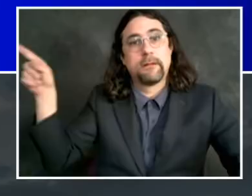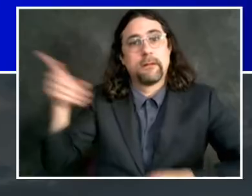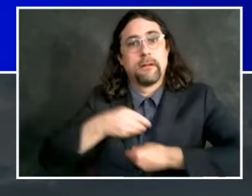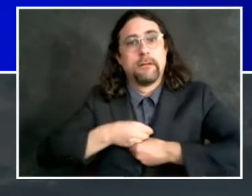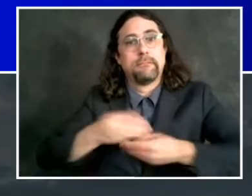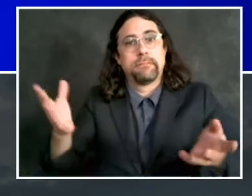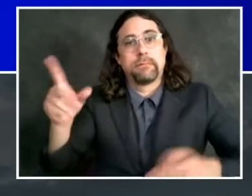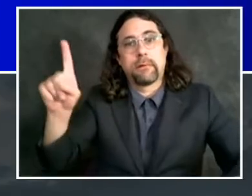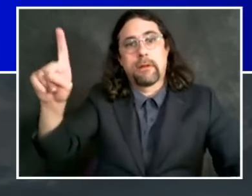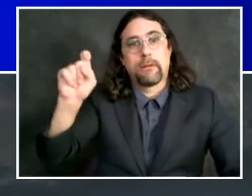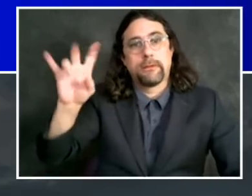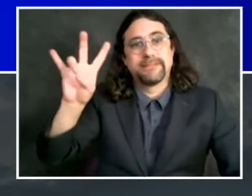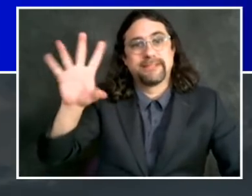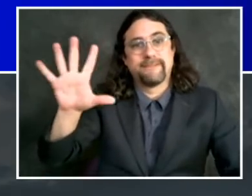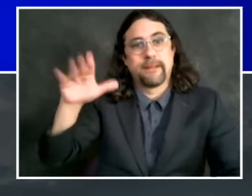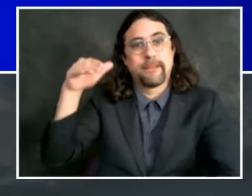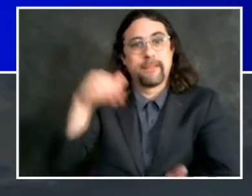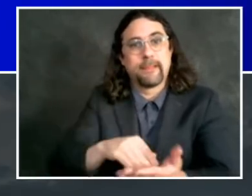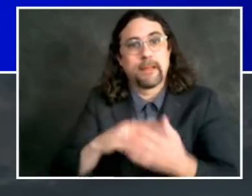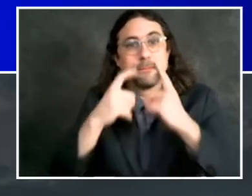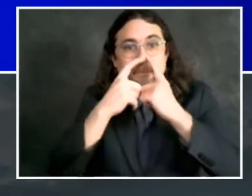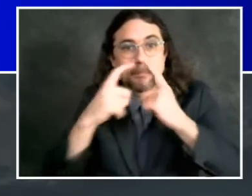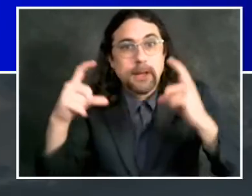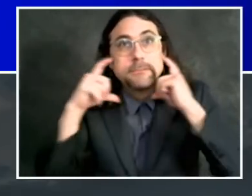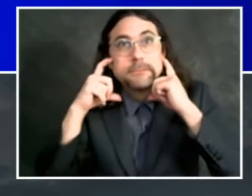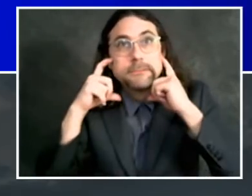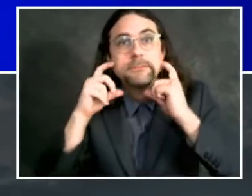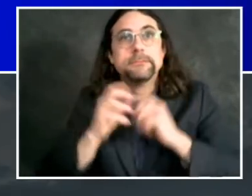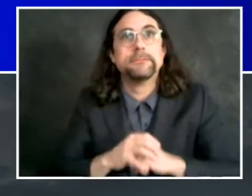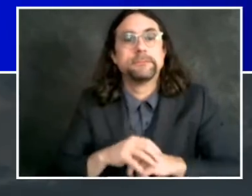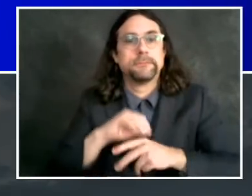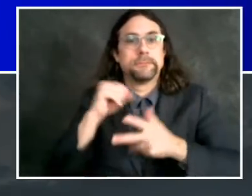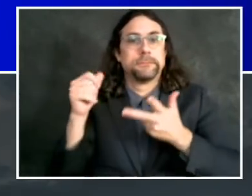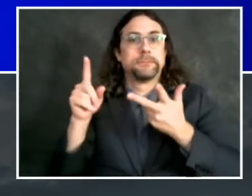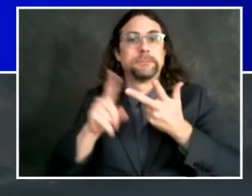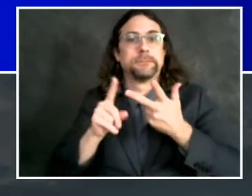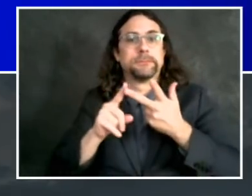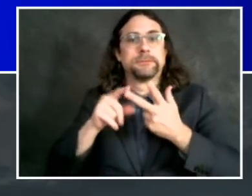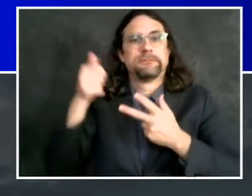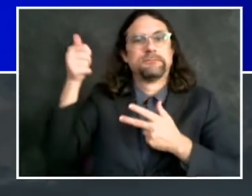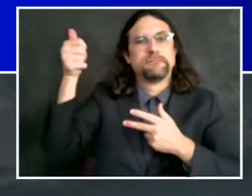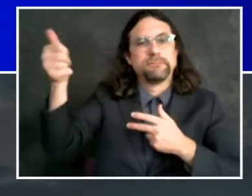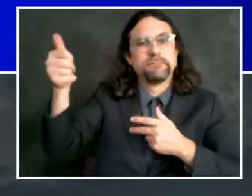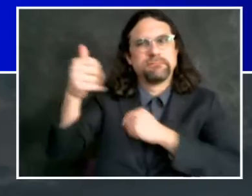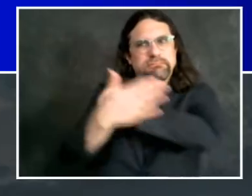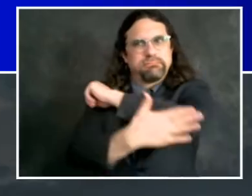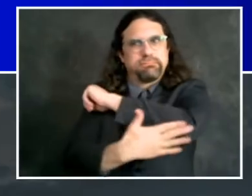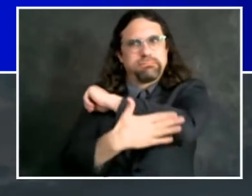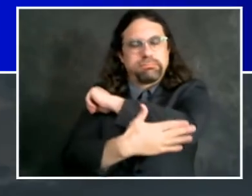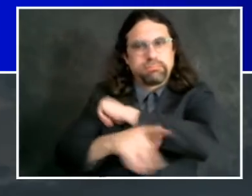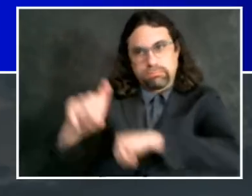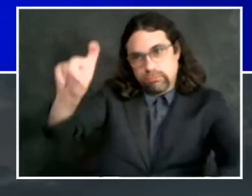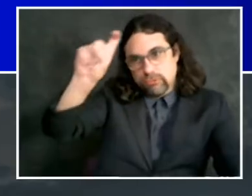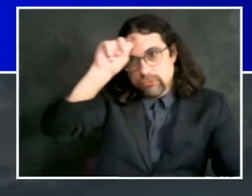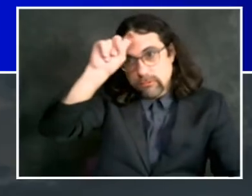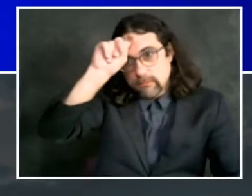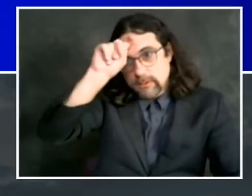donated 200,000 surgical masks, 3,000 protective suits, and 2,000 surgical gowns. We are very, very appreciative to